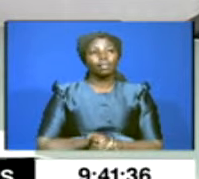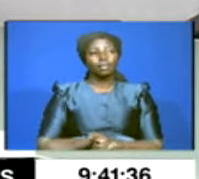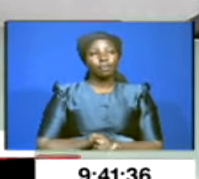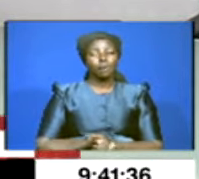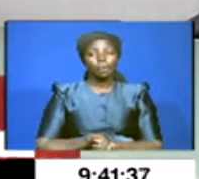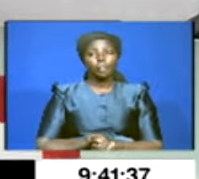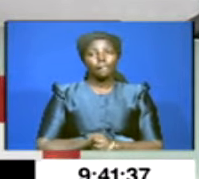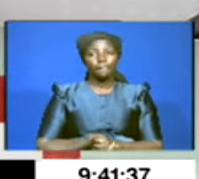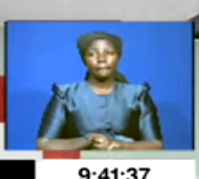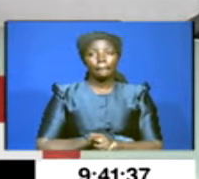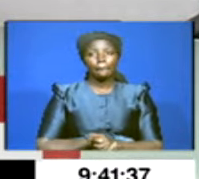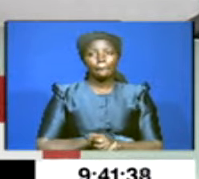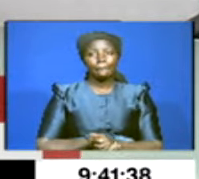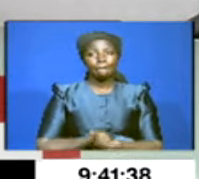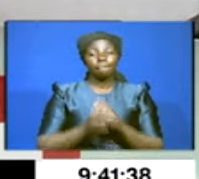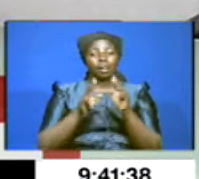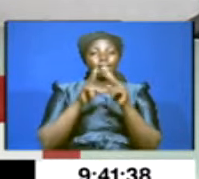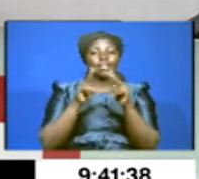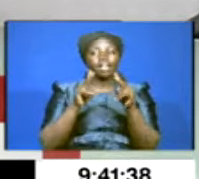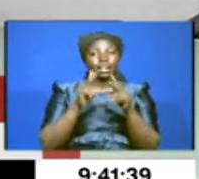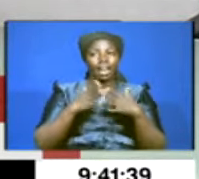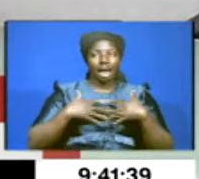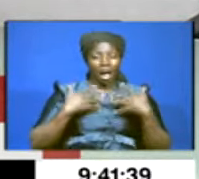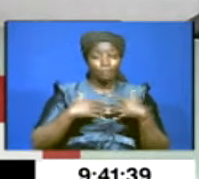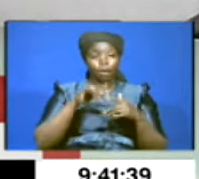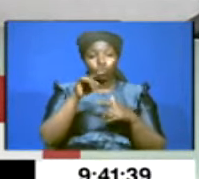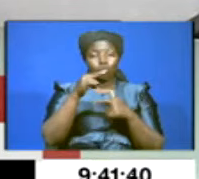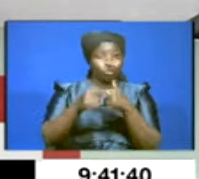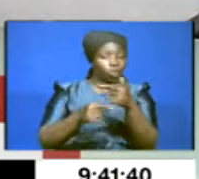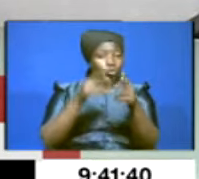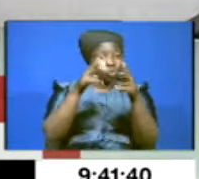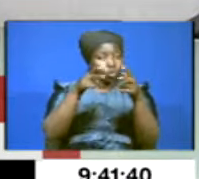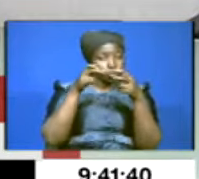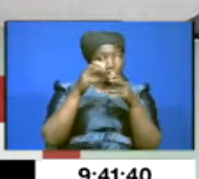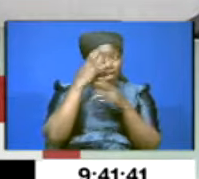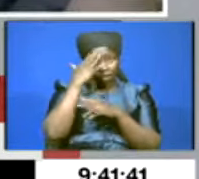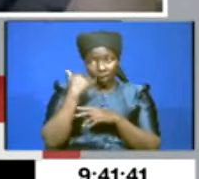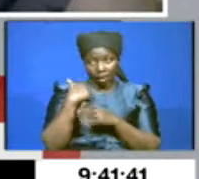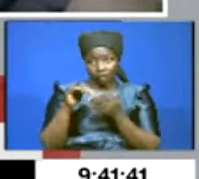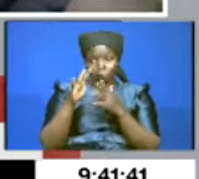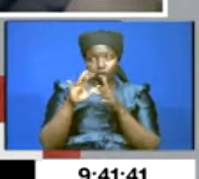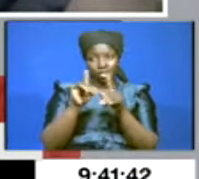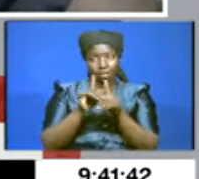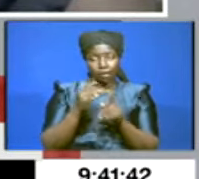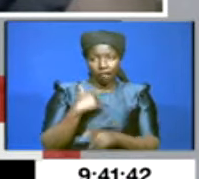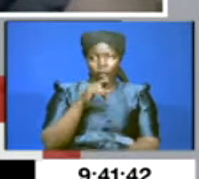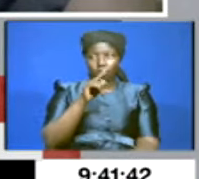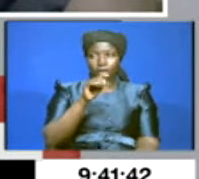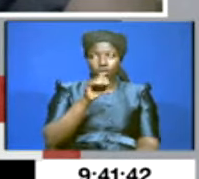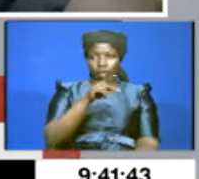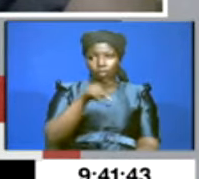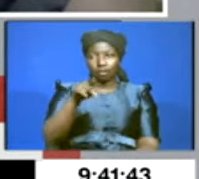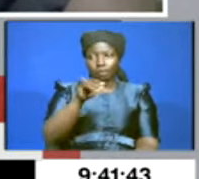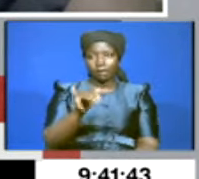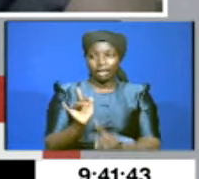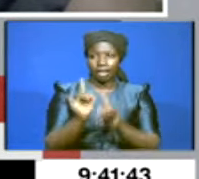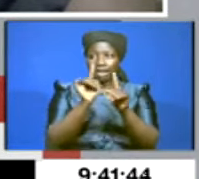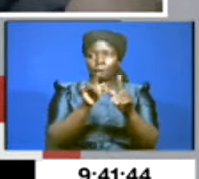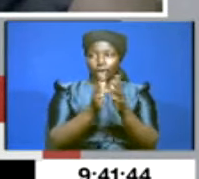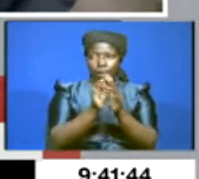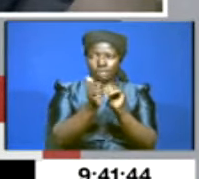We are very glad that you're still tuned in, because there is more, and we have Topi Liambila coming to you with sports news.